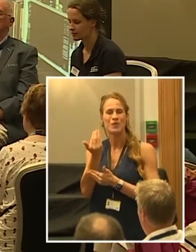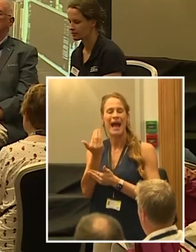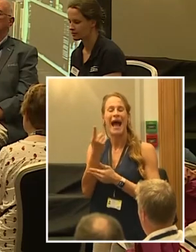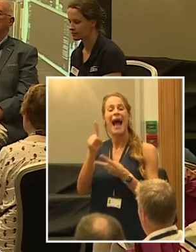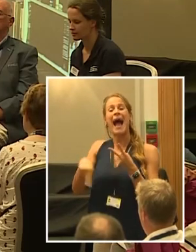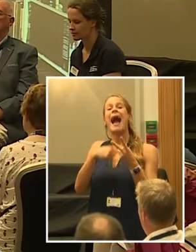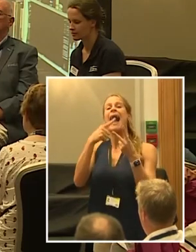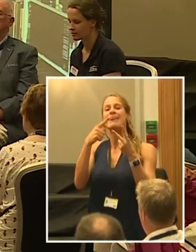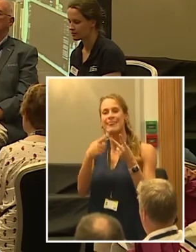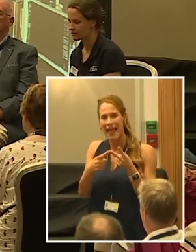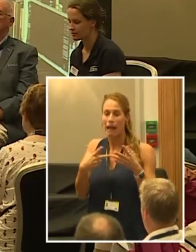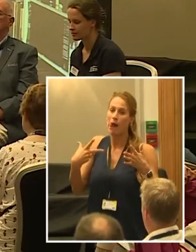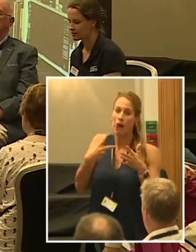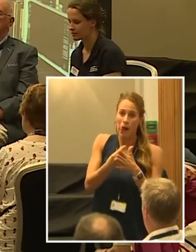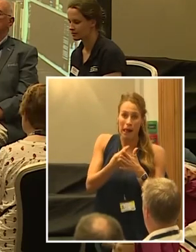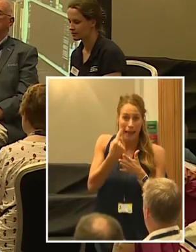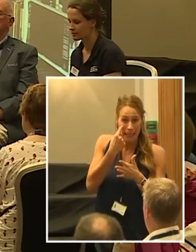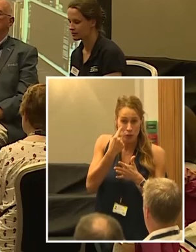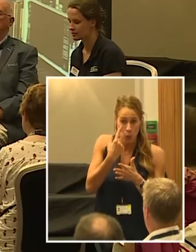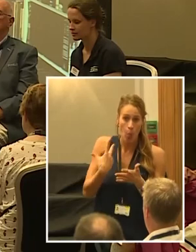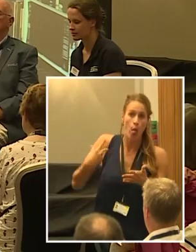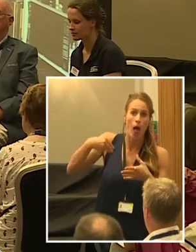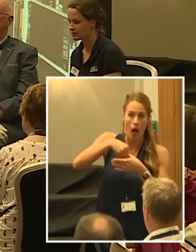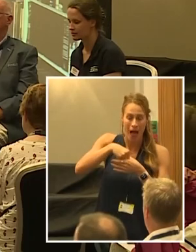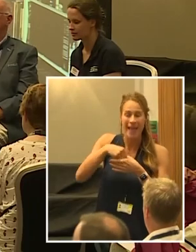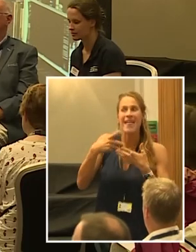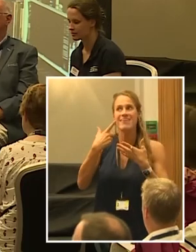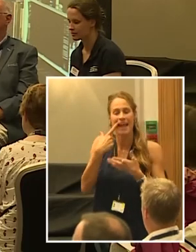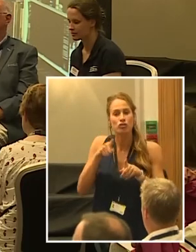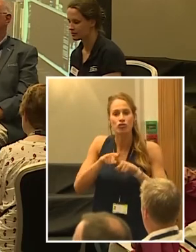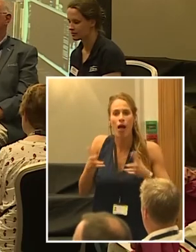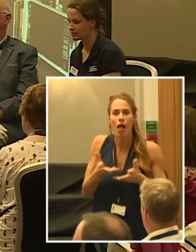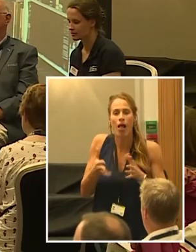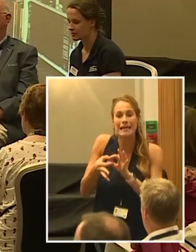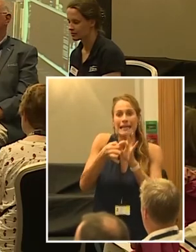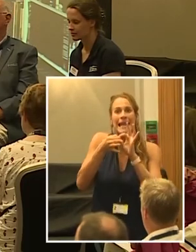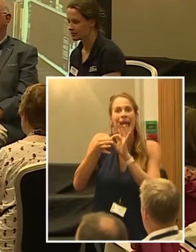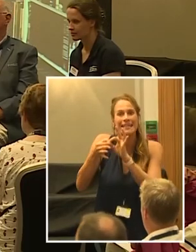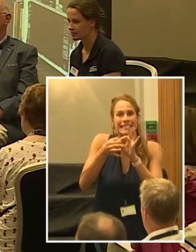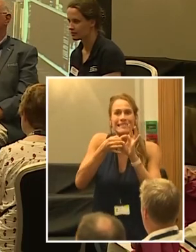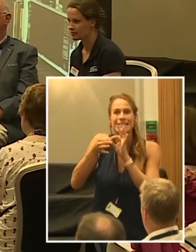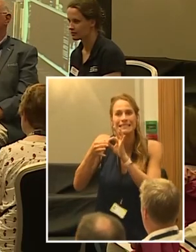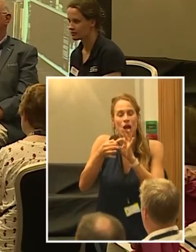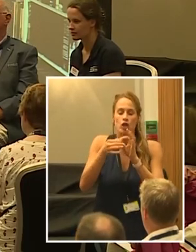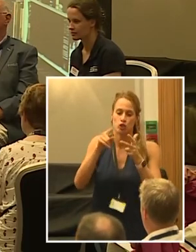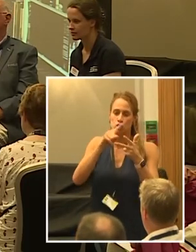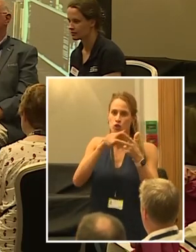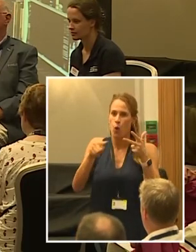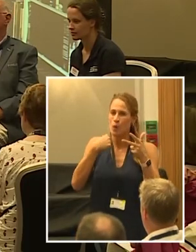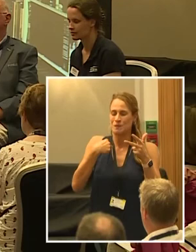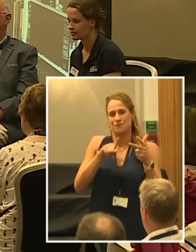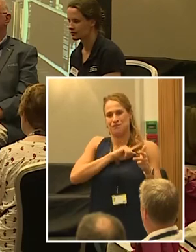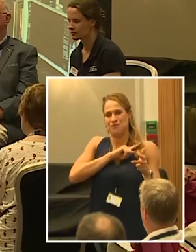the eye and then to connect up in the ways that they should. So that is an interesting area for